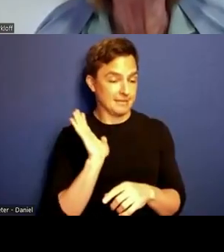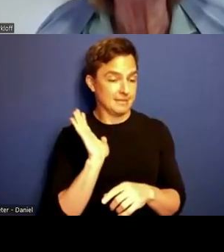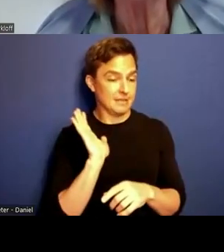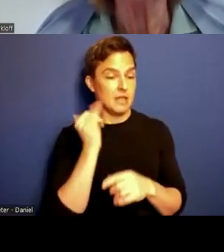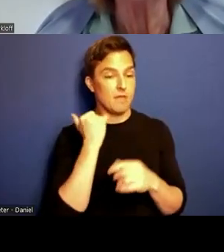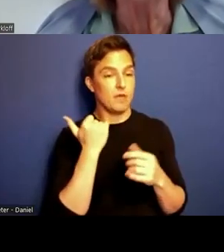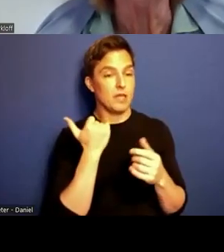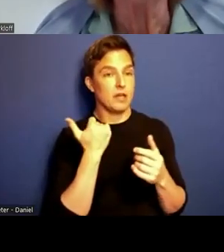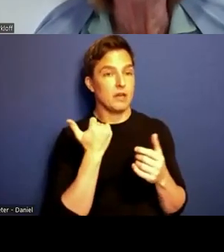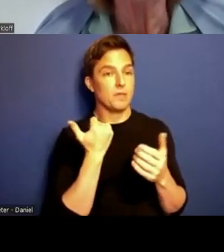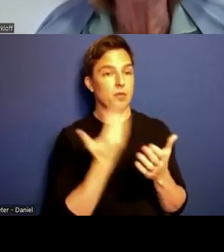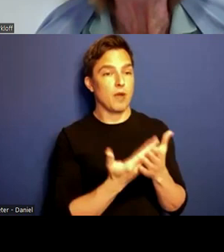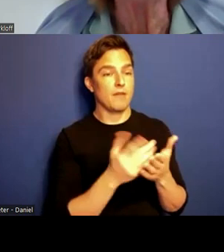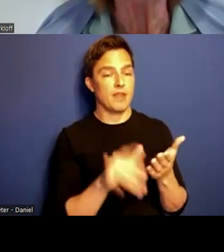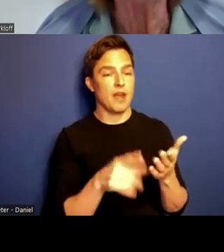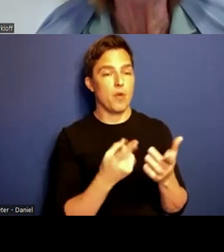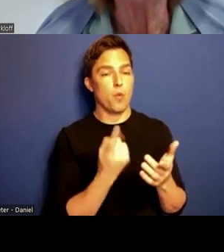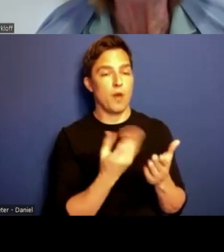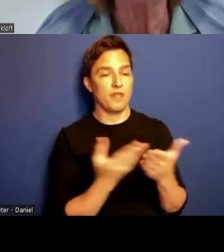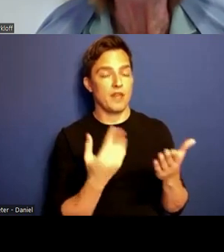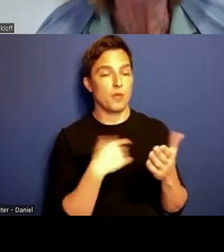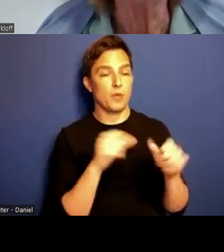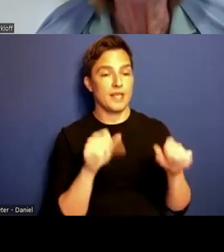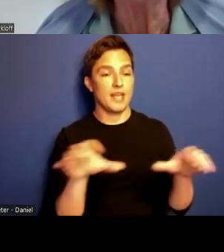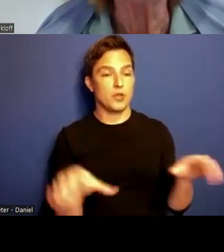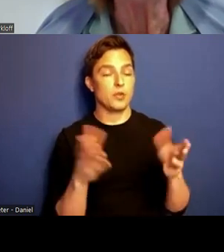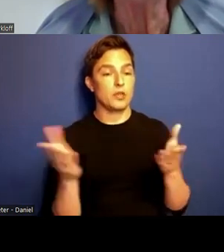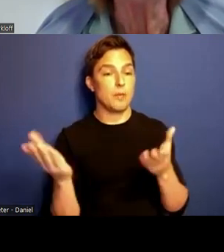thing that we can do to bring us